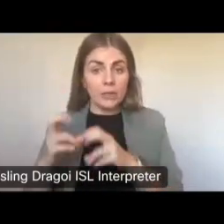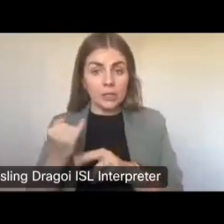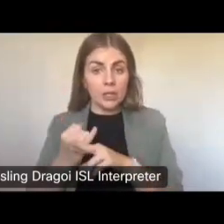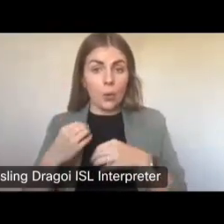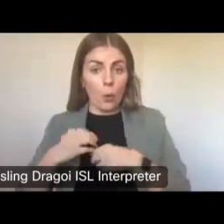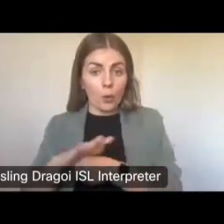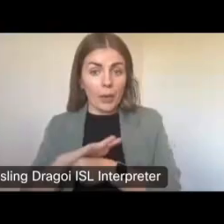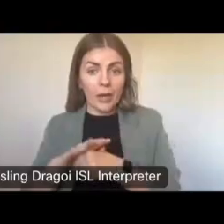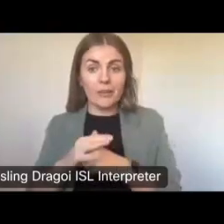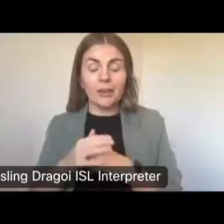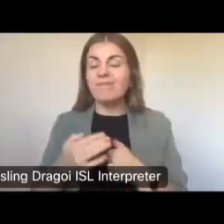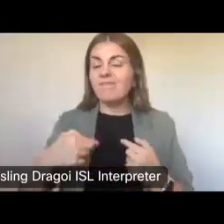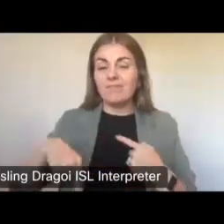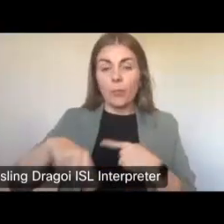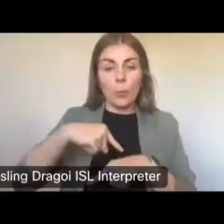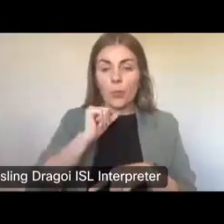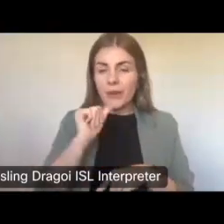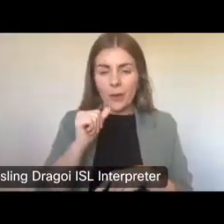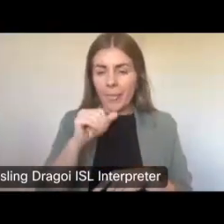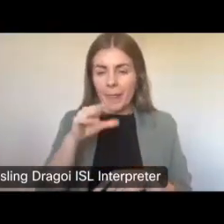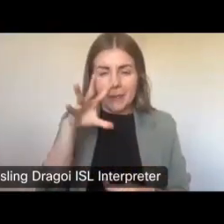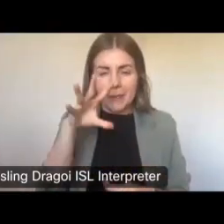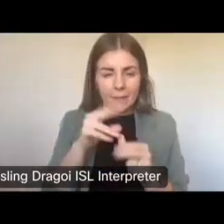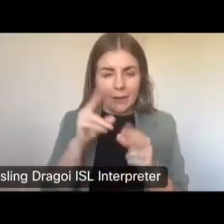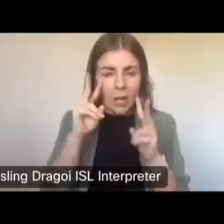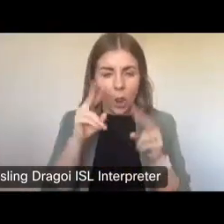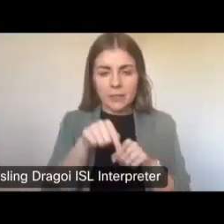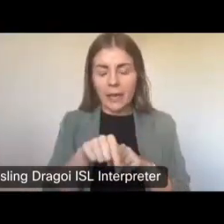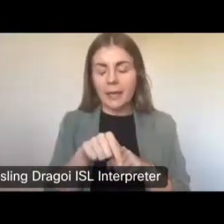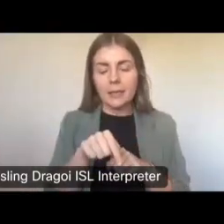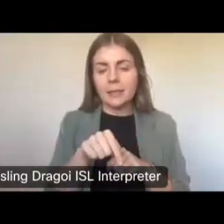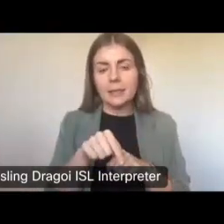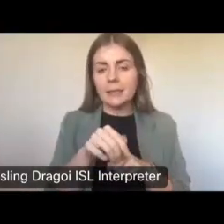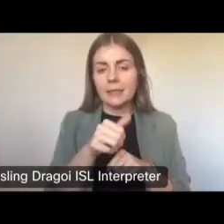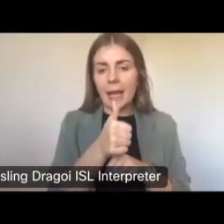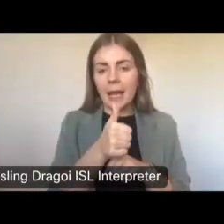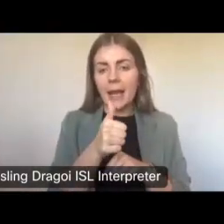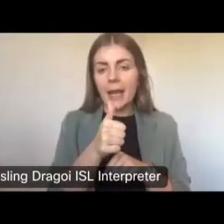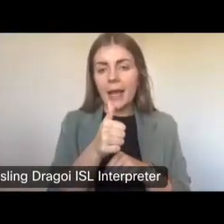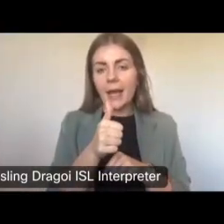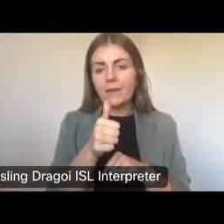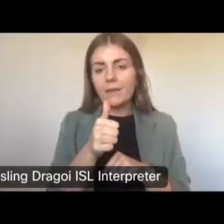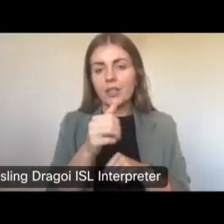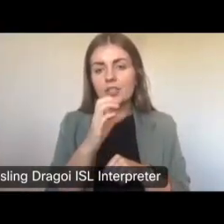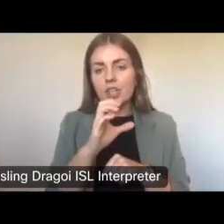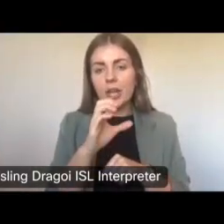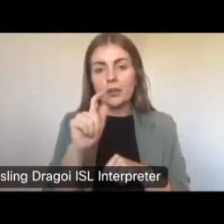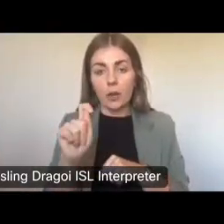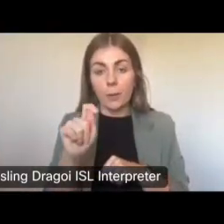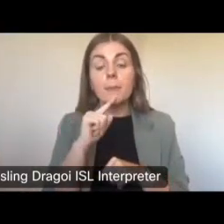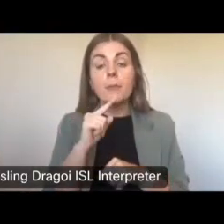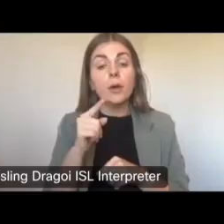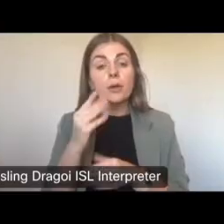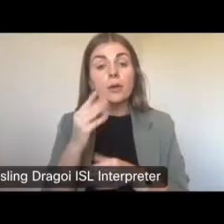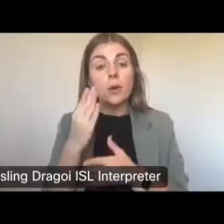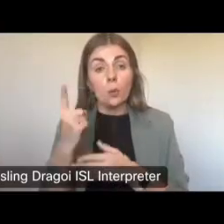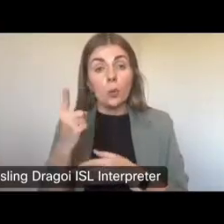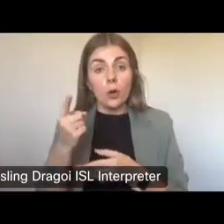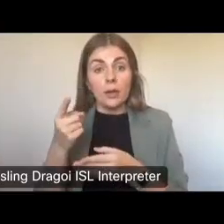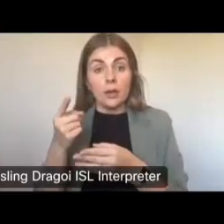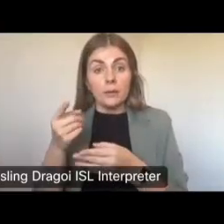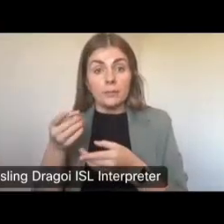is we haven't actually specifically looked at trauma in our thing, but Sharon Lambert did fantastic research with Simon in Cork, which found, I forgot to include it, there was